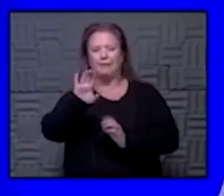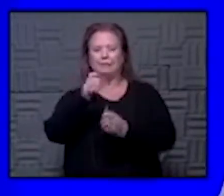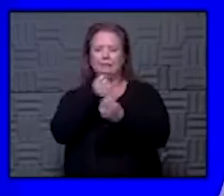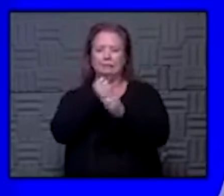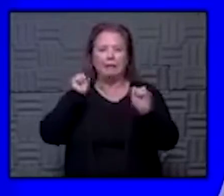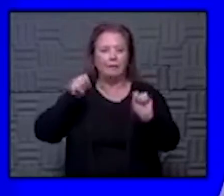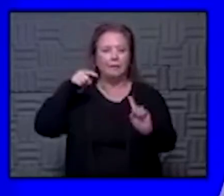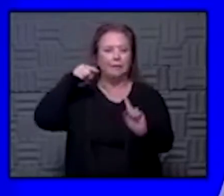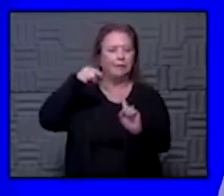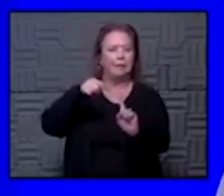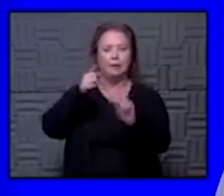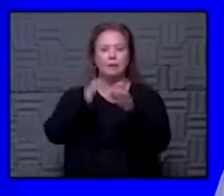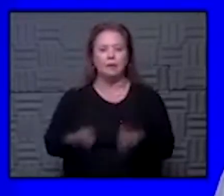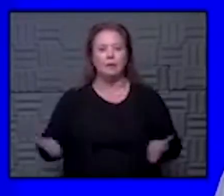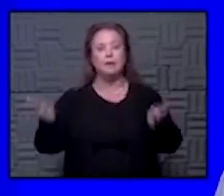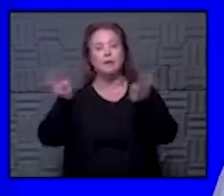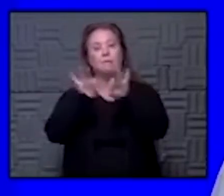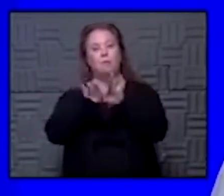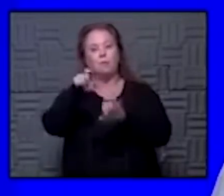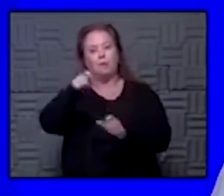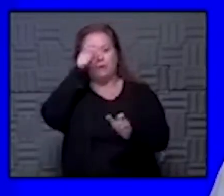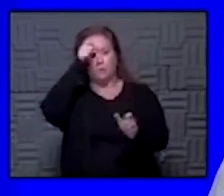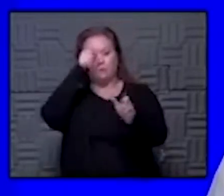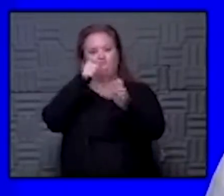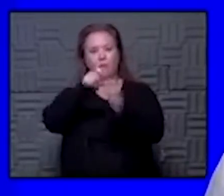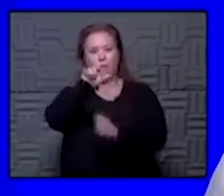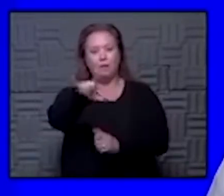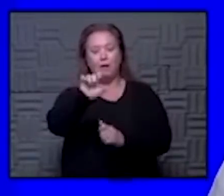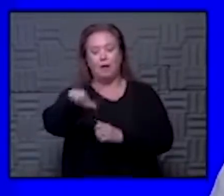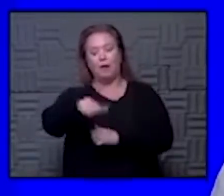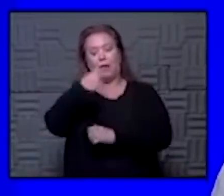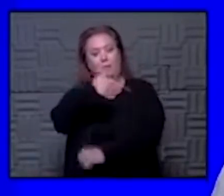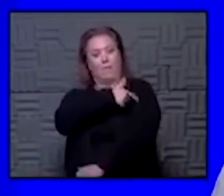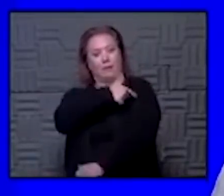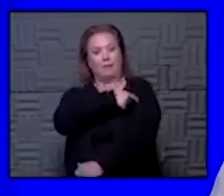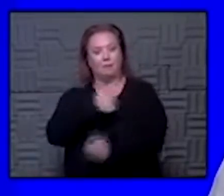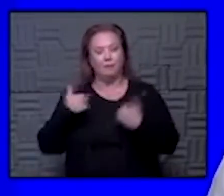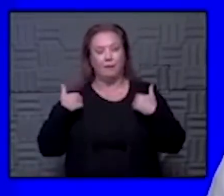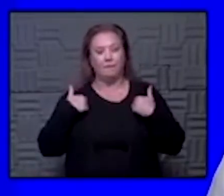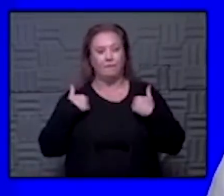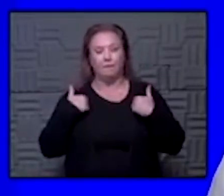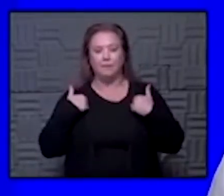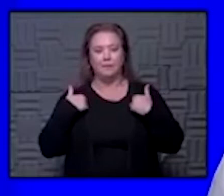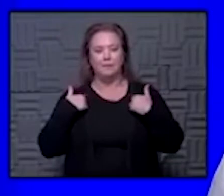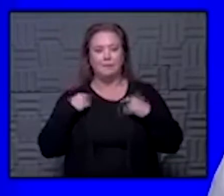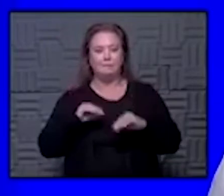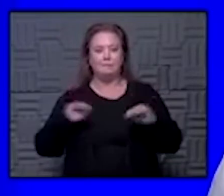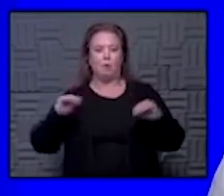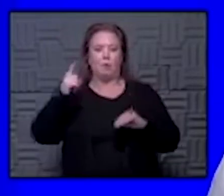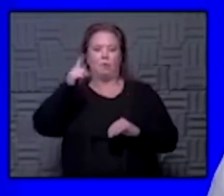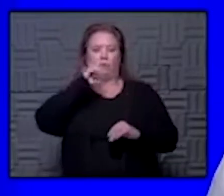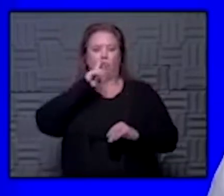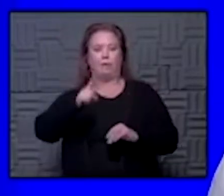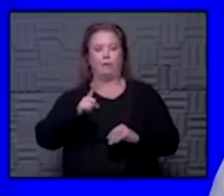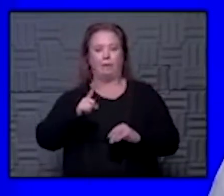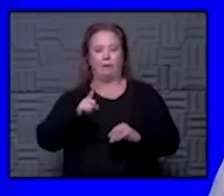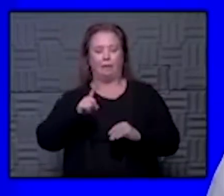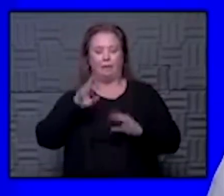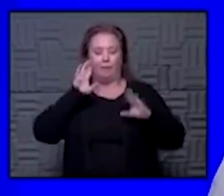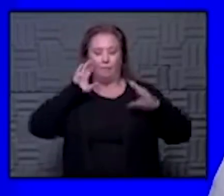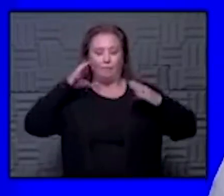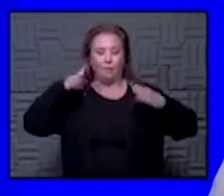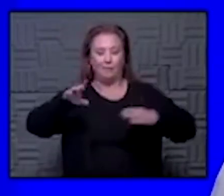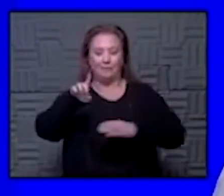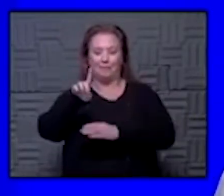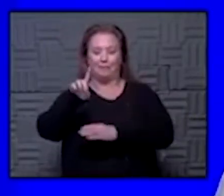the major important things. We have to remember that with all the other great vaccines that we have, nobody was really intent on watching